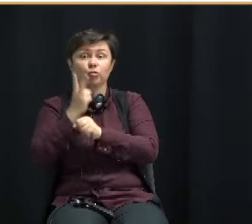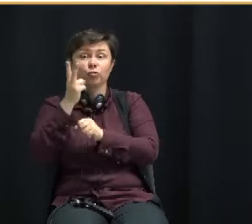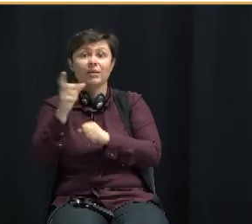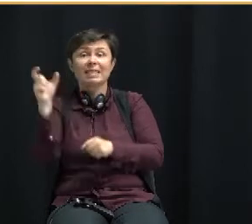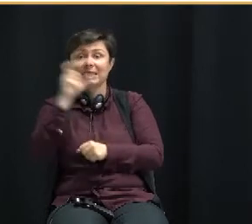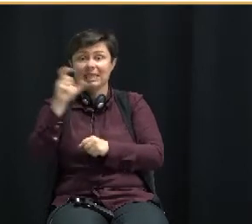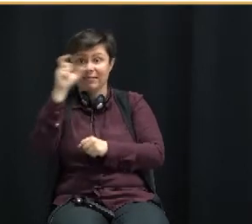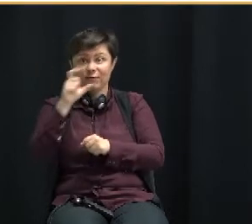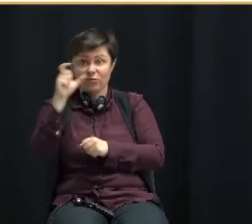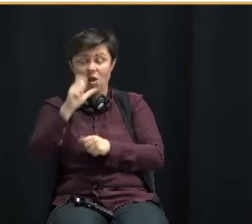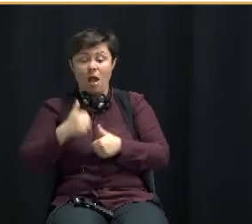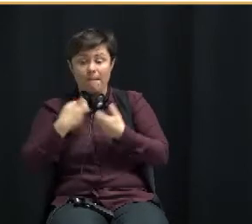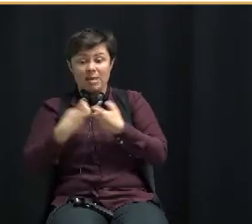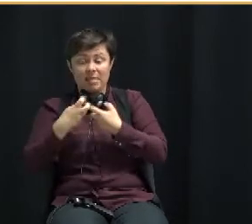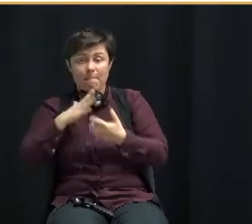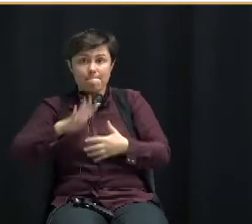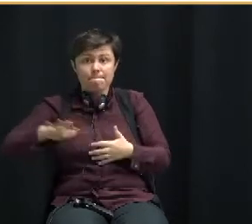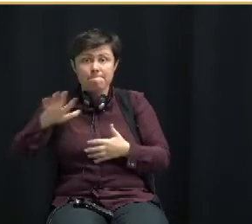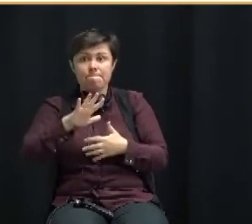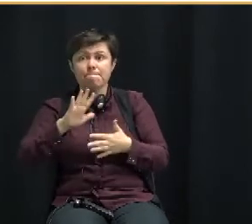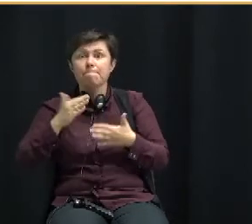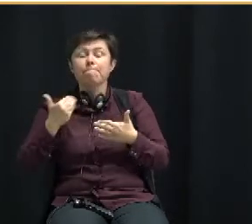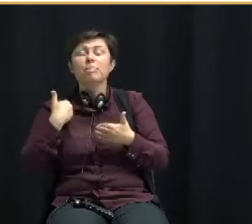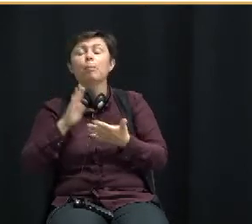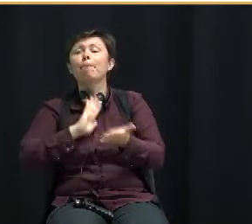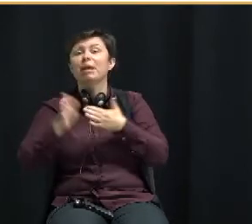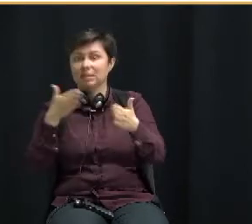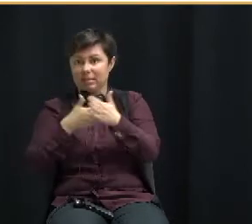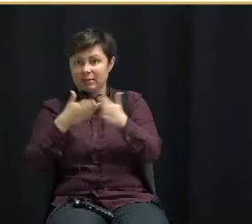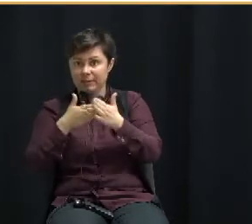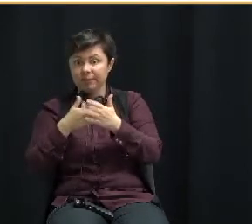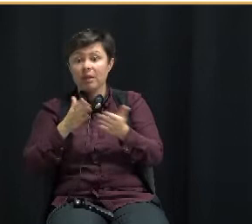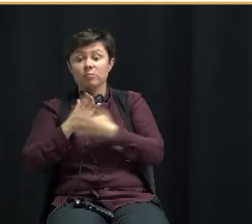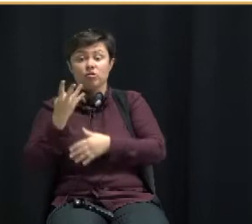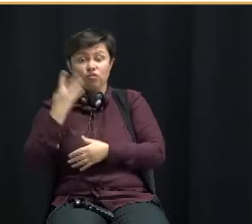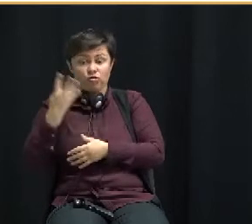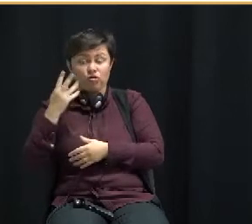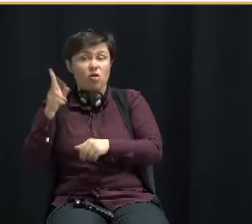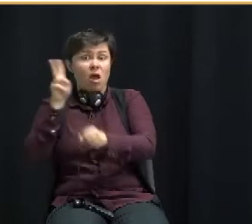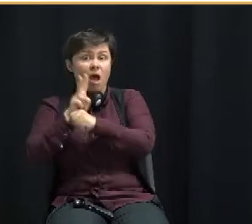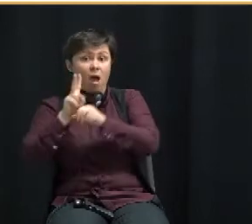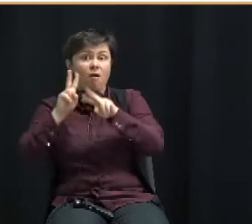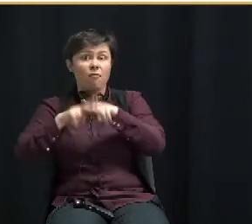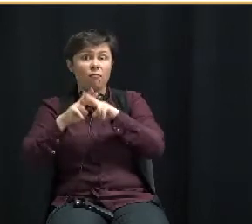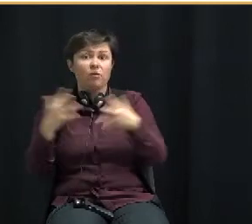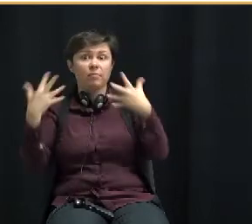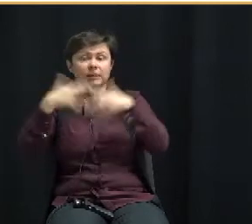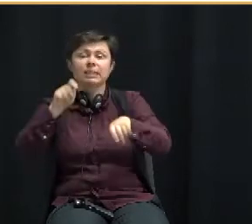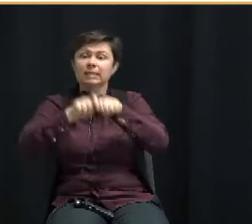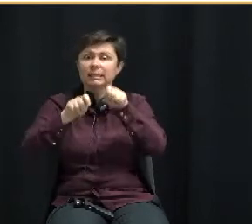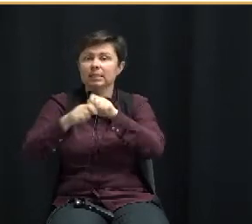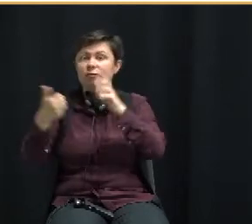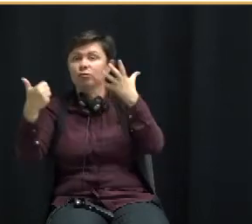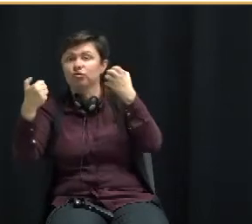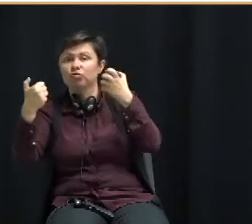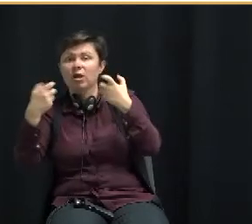disabled. Such audit of digital accessibility is created so that internet is also a space without barriers. In the last 4 years,